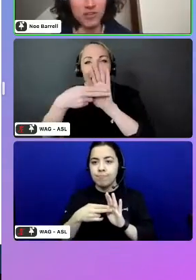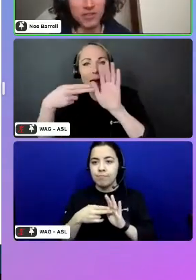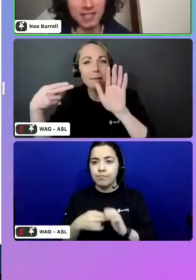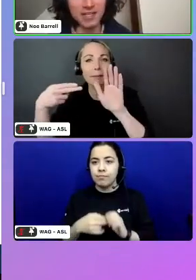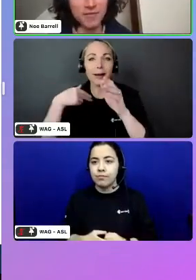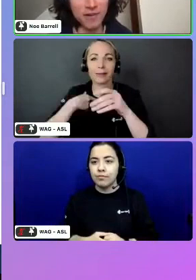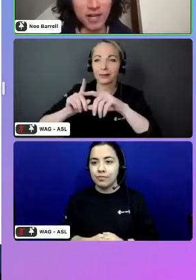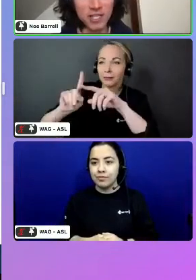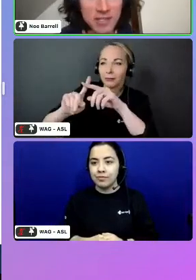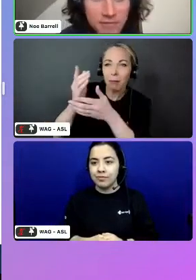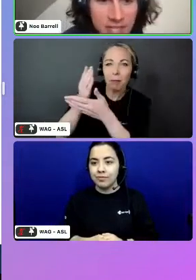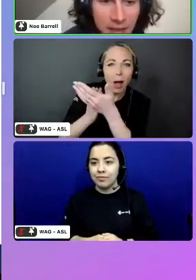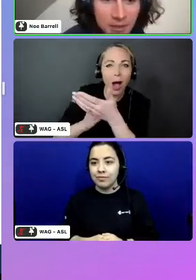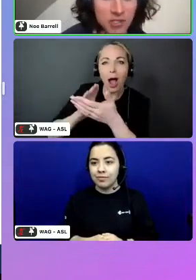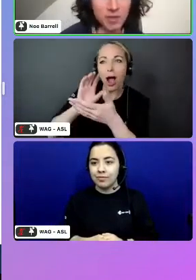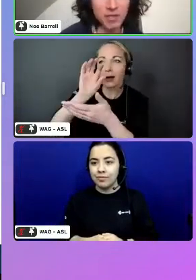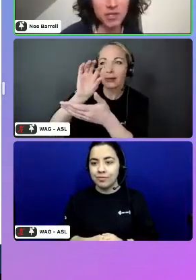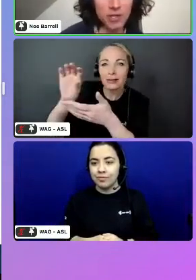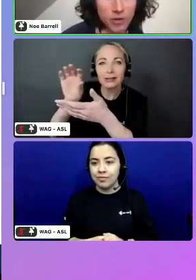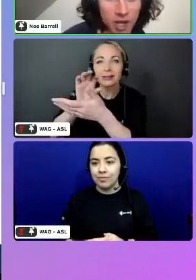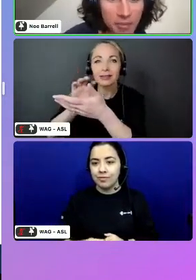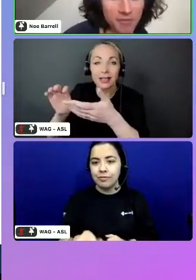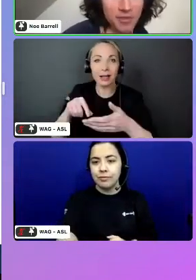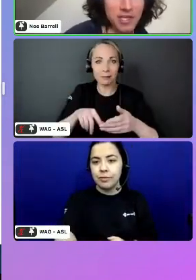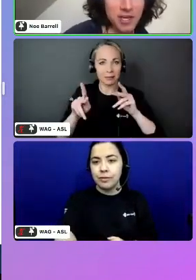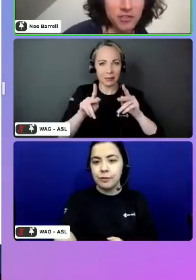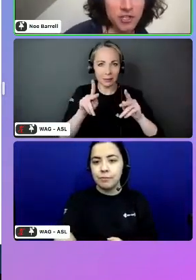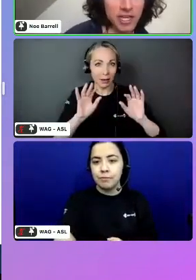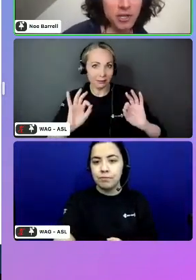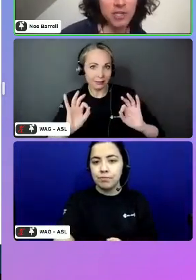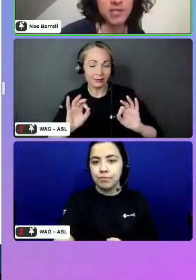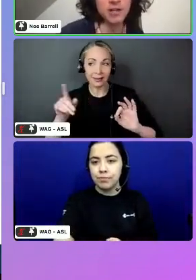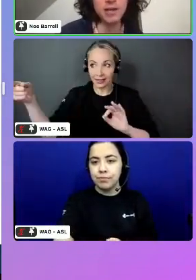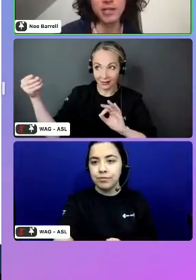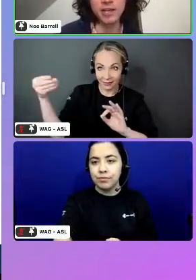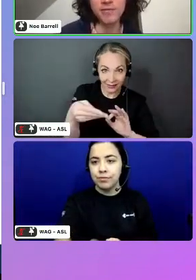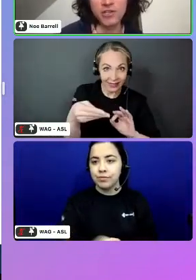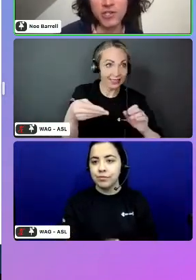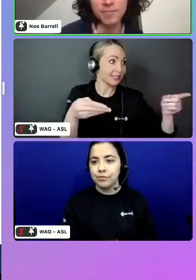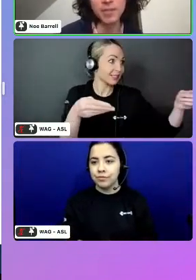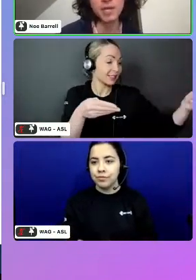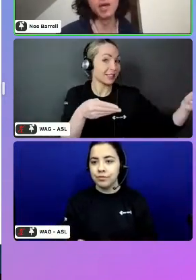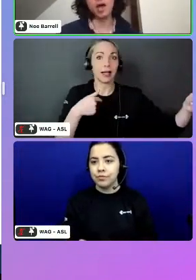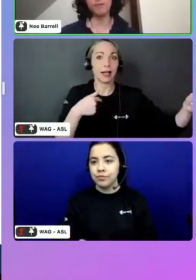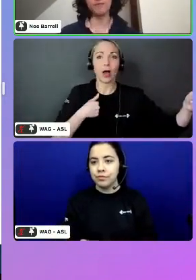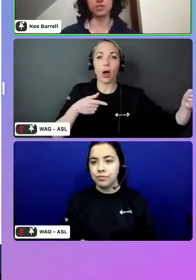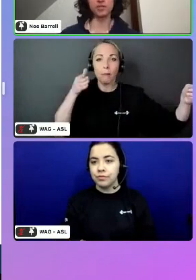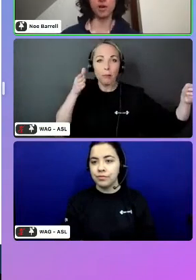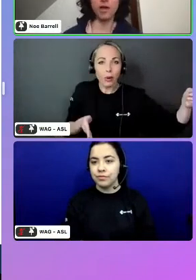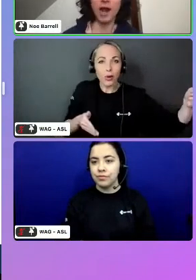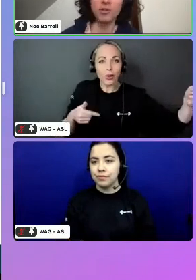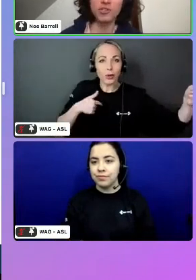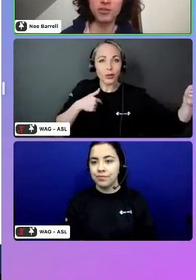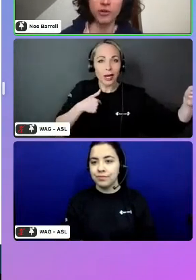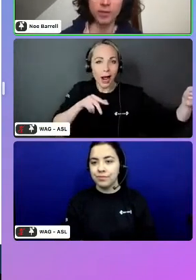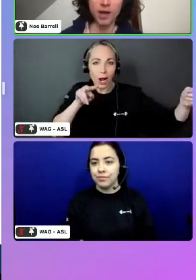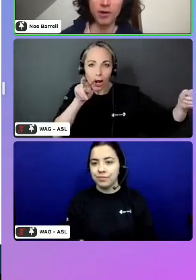I mentioned, that can be very expensive and time consuming. So we do a couple of things here to increase our labeling efficiency. First of